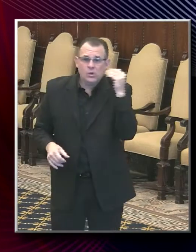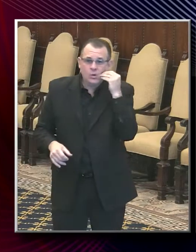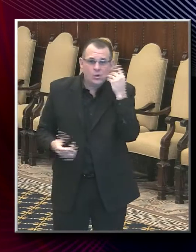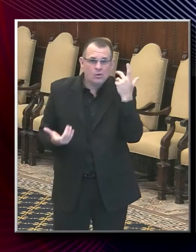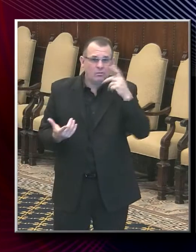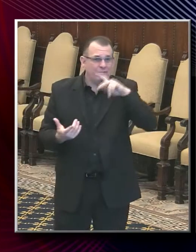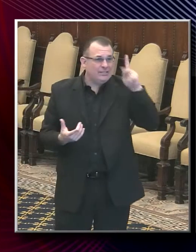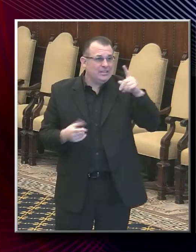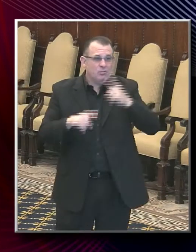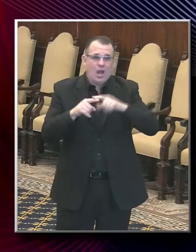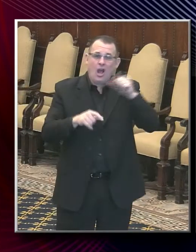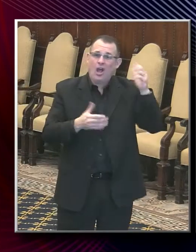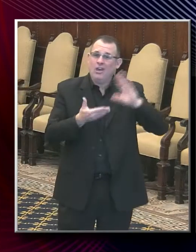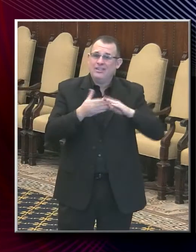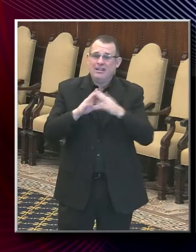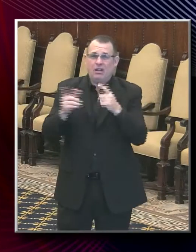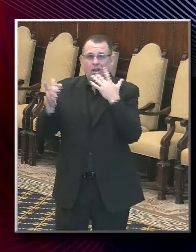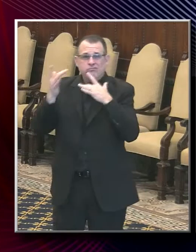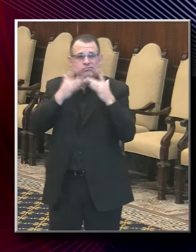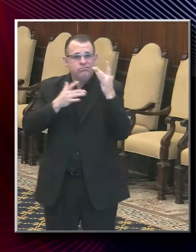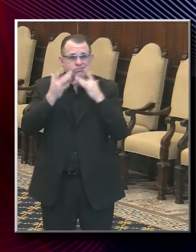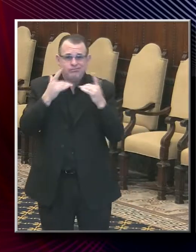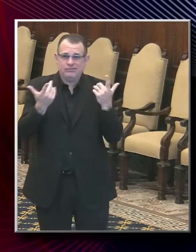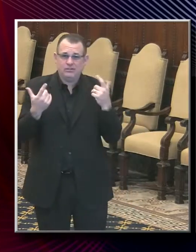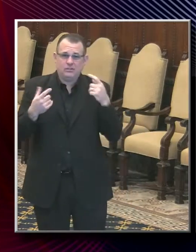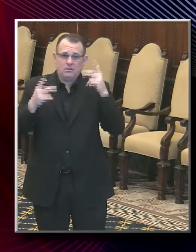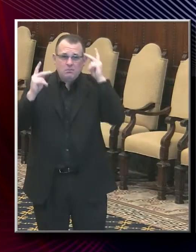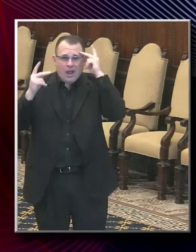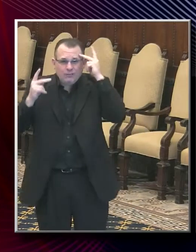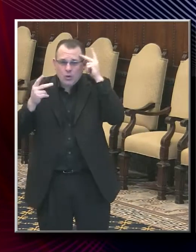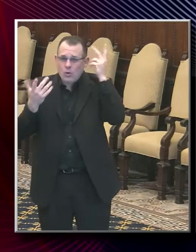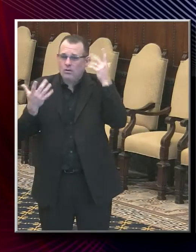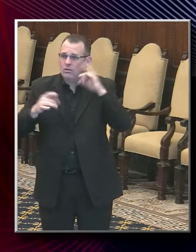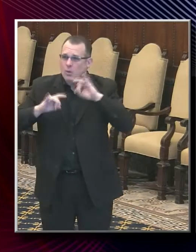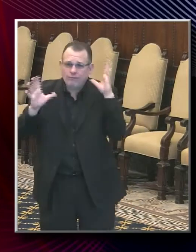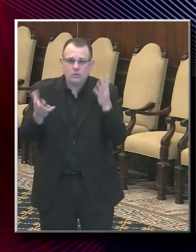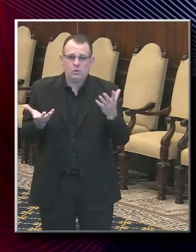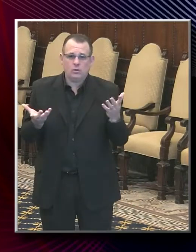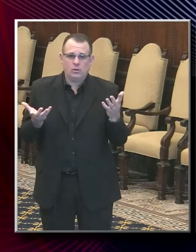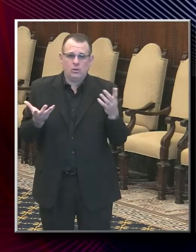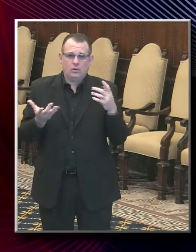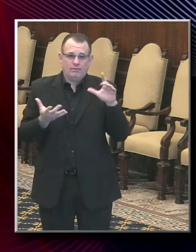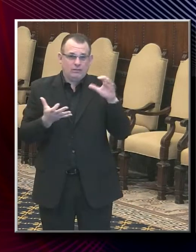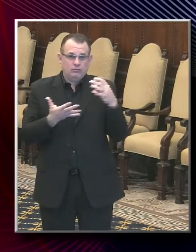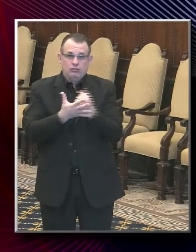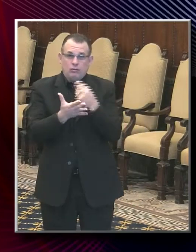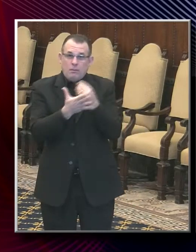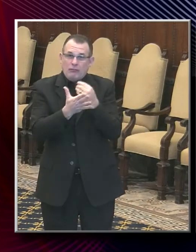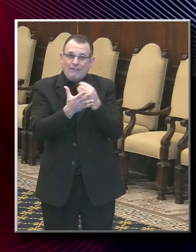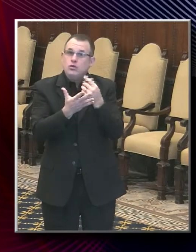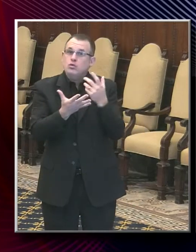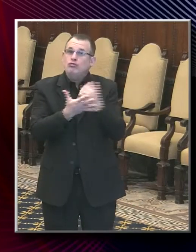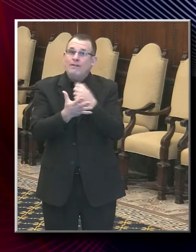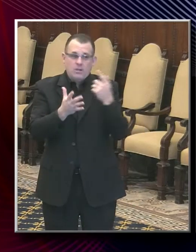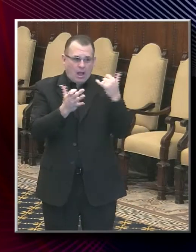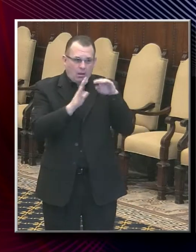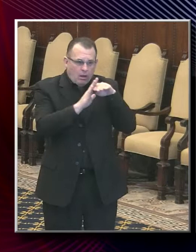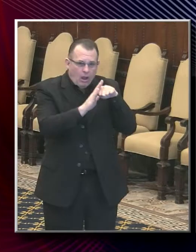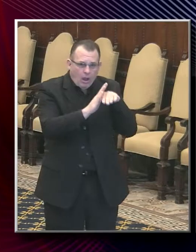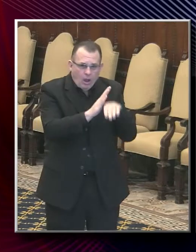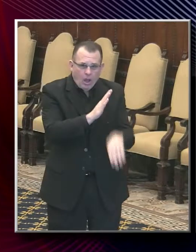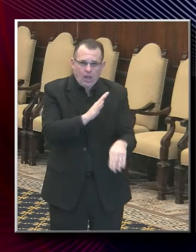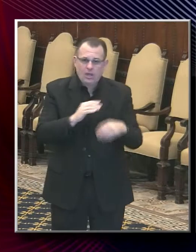tremendously dire economic outlook. With tax revenues dropping, we are facing the potential of drastic cuts in city